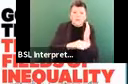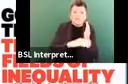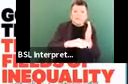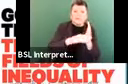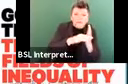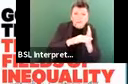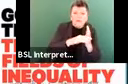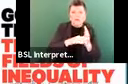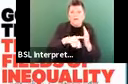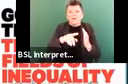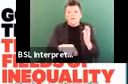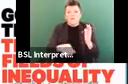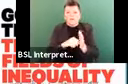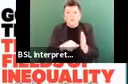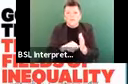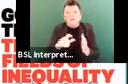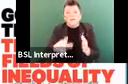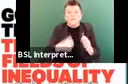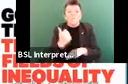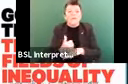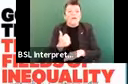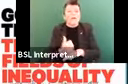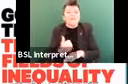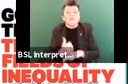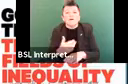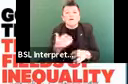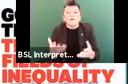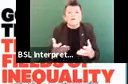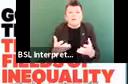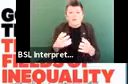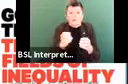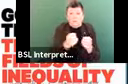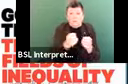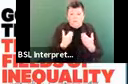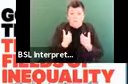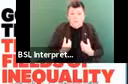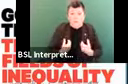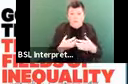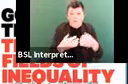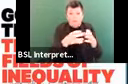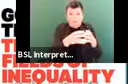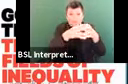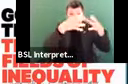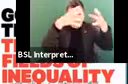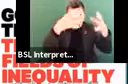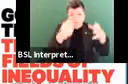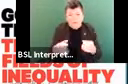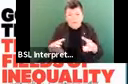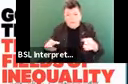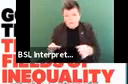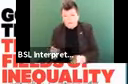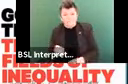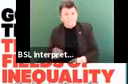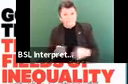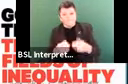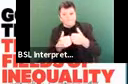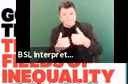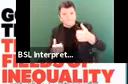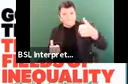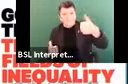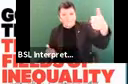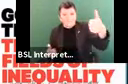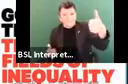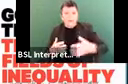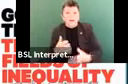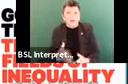social mobility based on increasing wealth tensions. The different bidding wars in